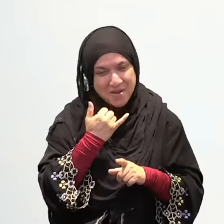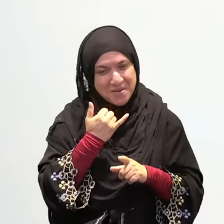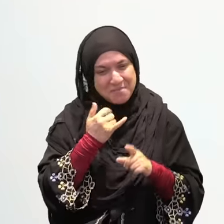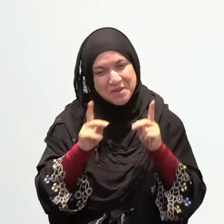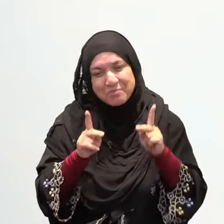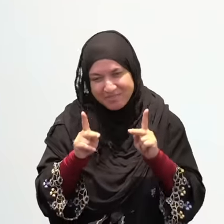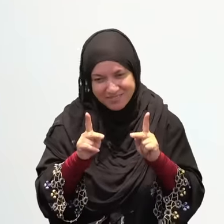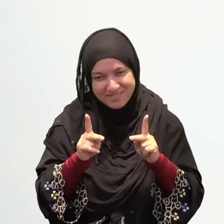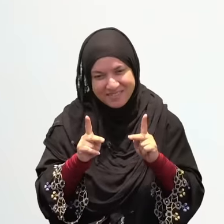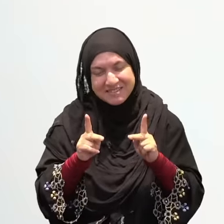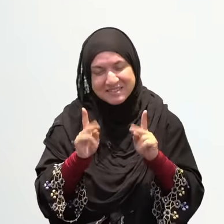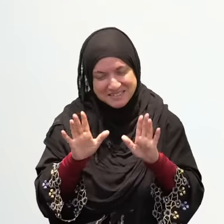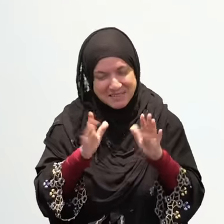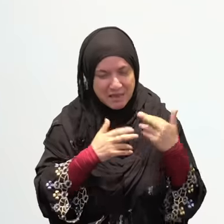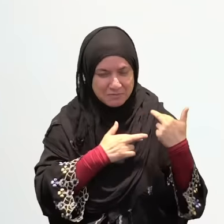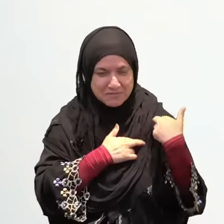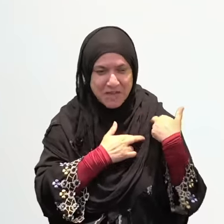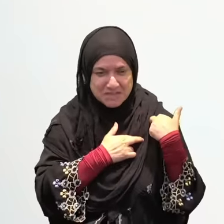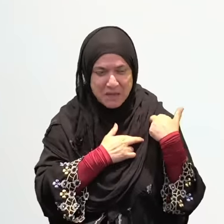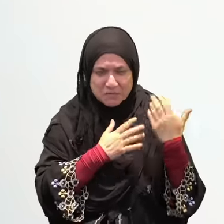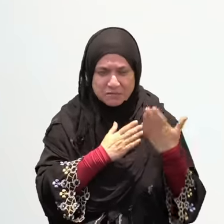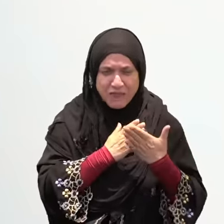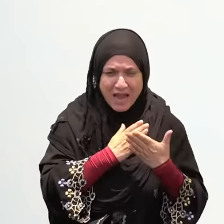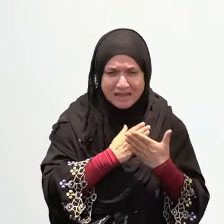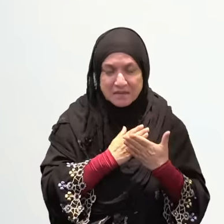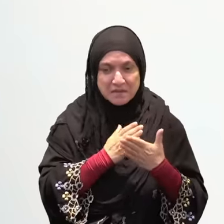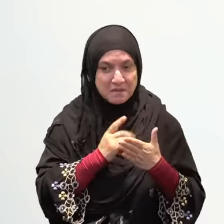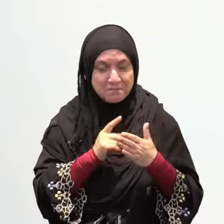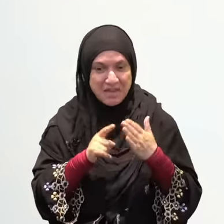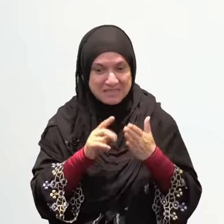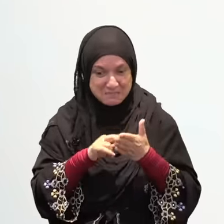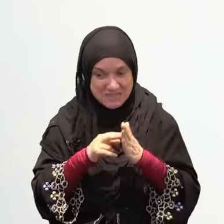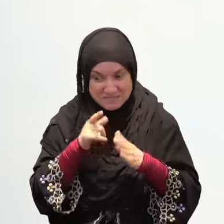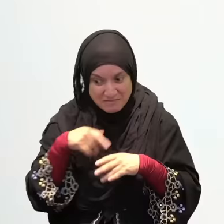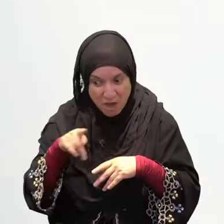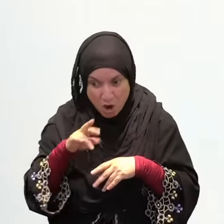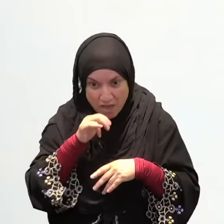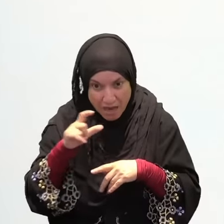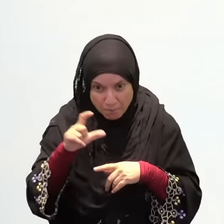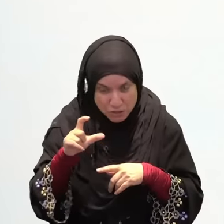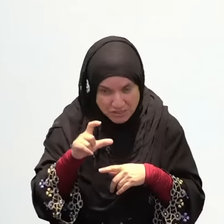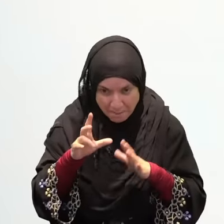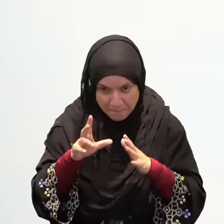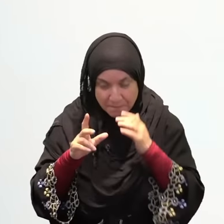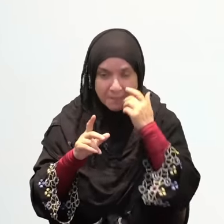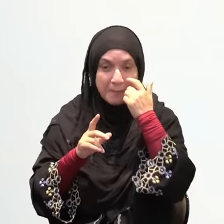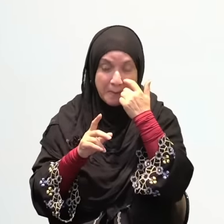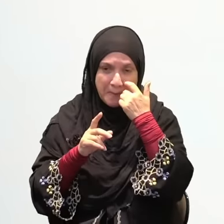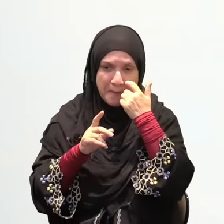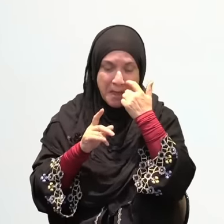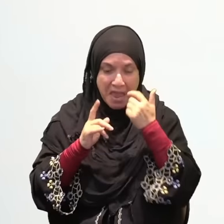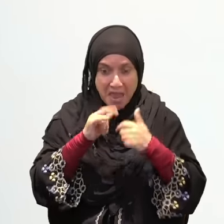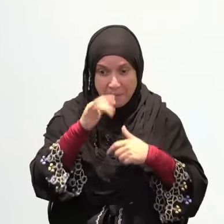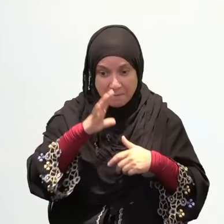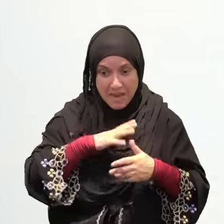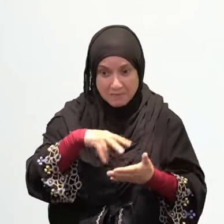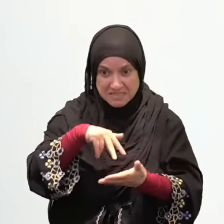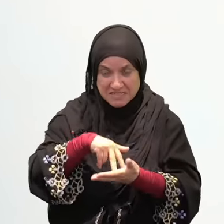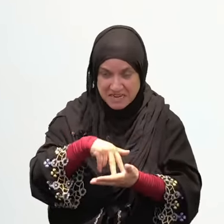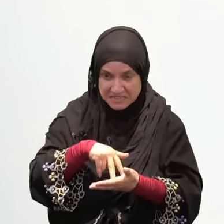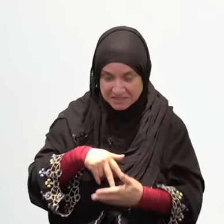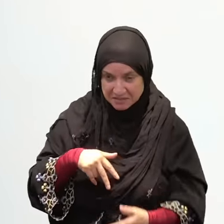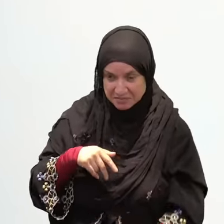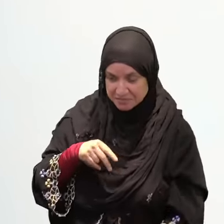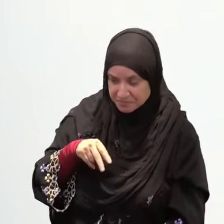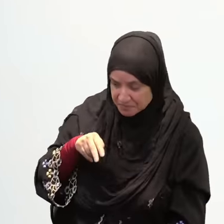against Uthman radiallahu ta'ala anhu. And he's in front of him and he grabs his beard, and Uthman radiallahu ta'ala anhu just saw a dream of the Prophet